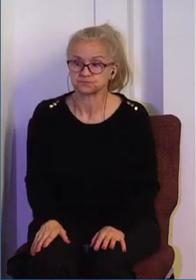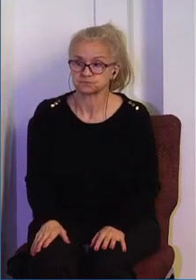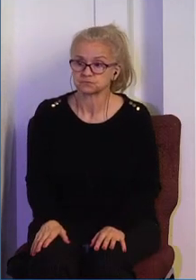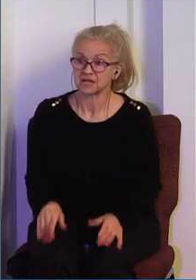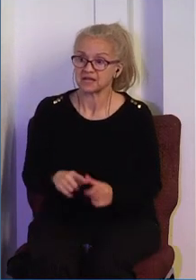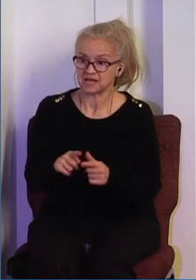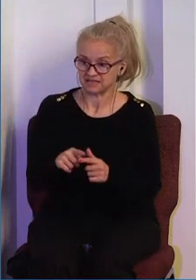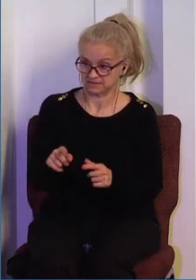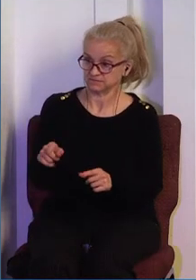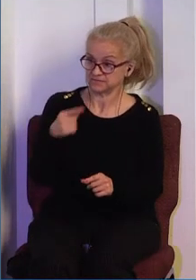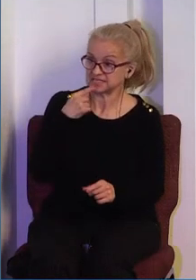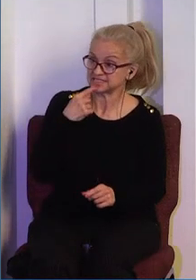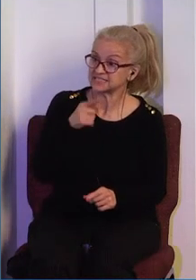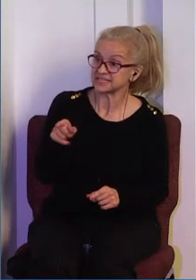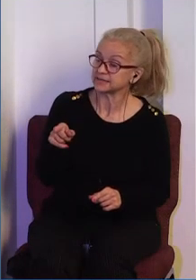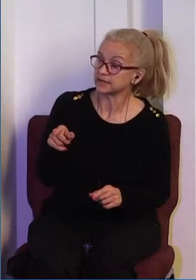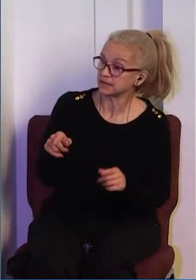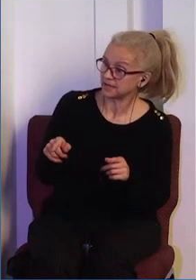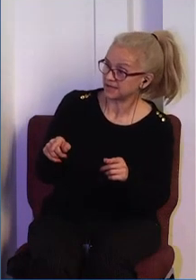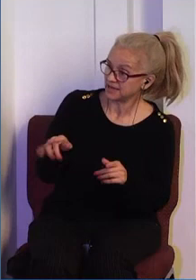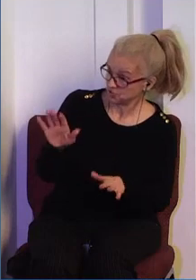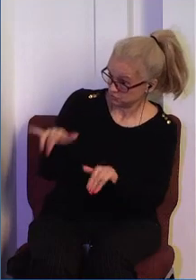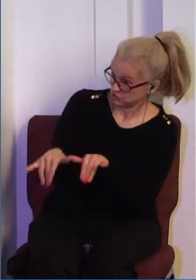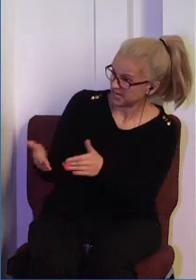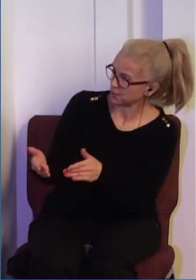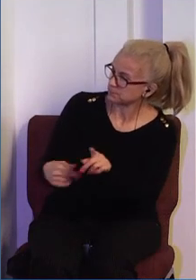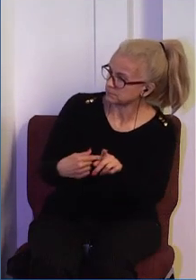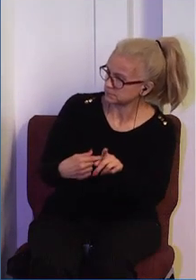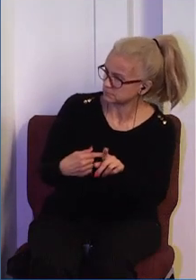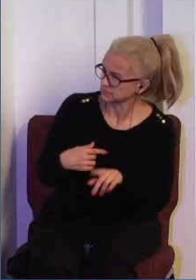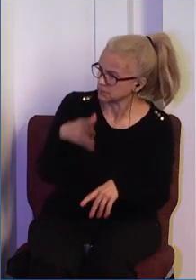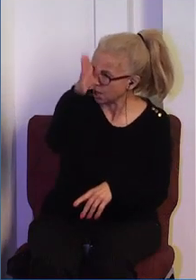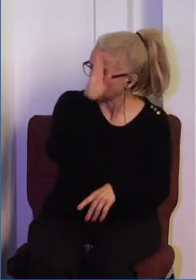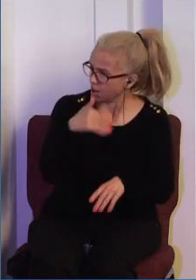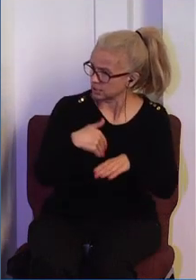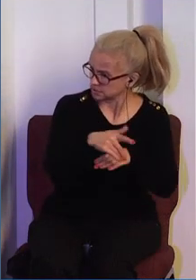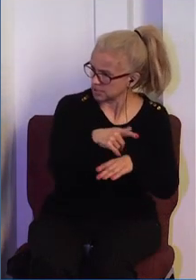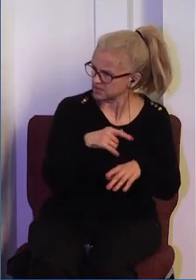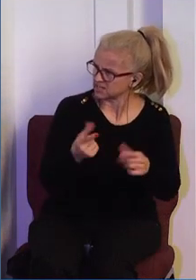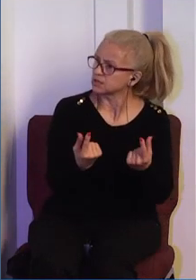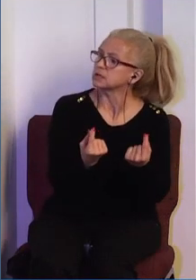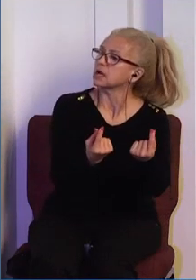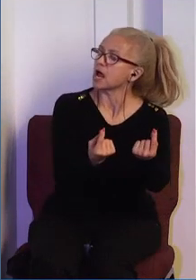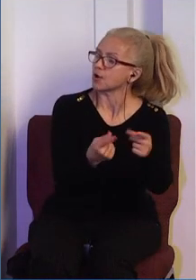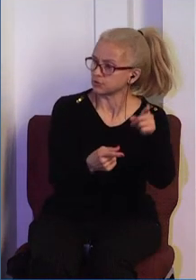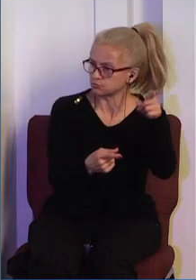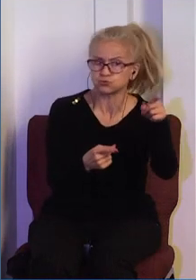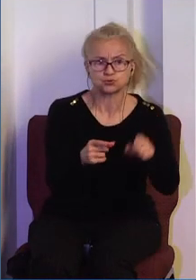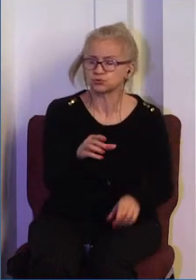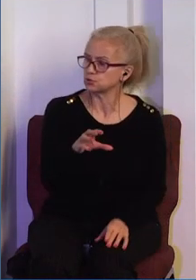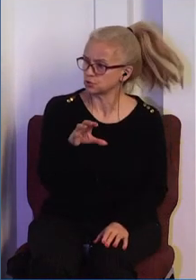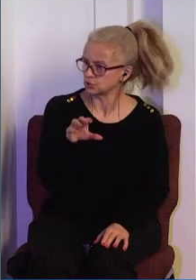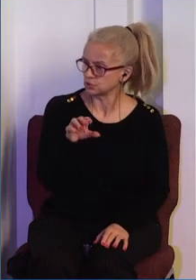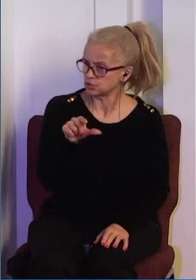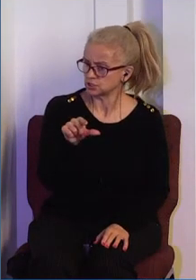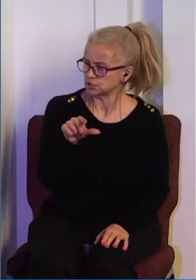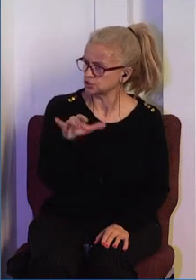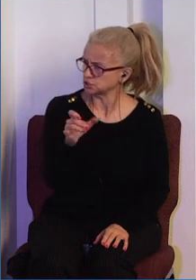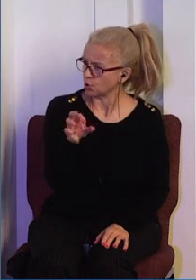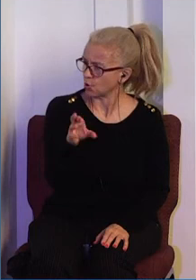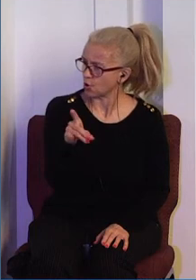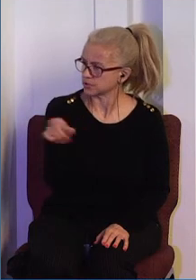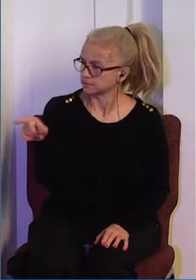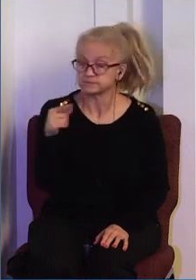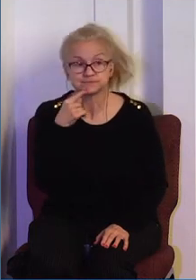Then Elijah said to Elisha, "Stay here. God has sent me on an errand to the Jordan."